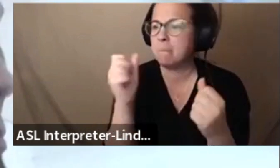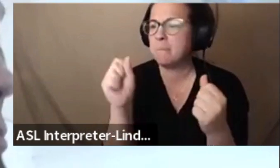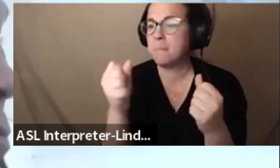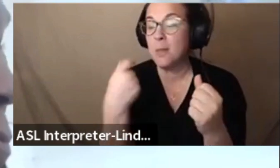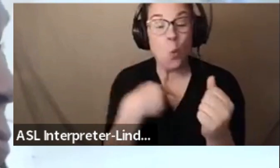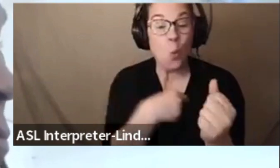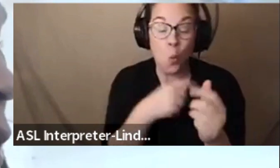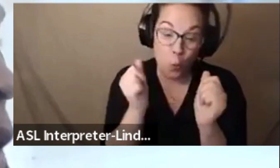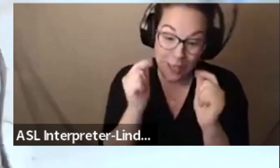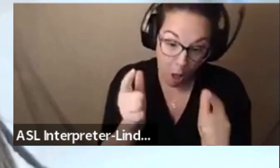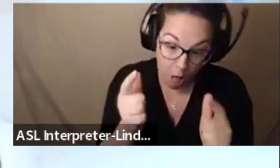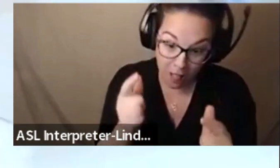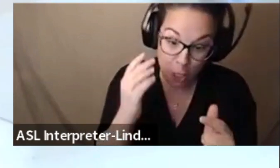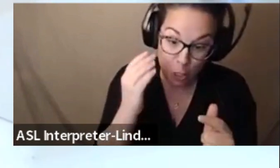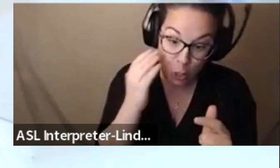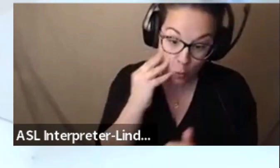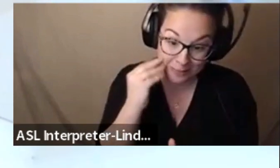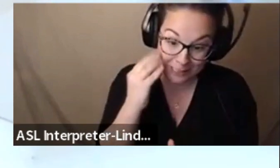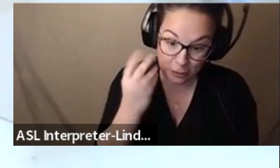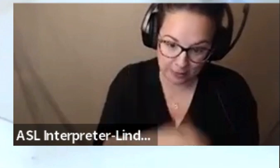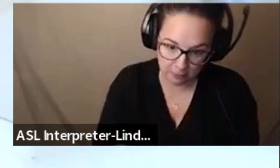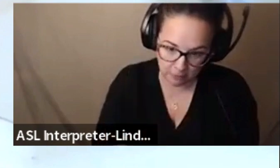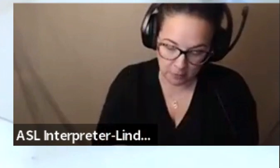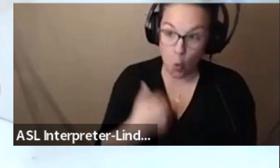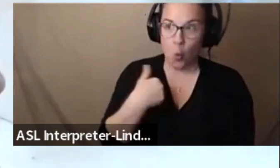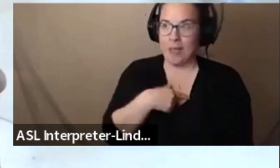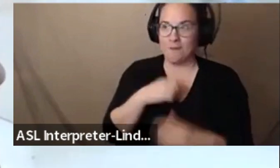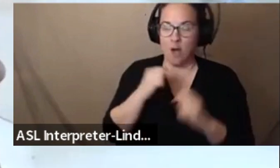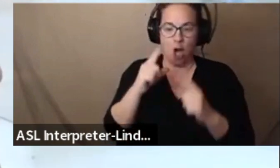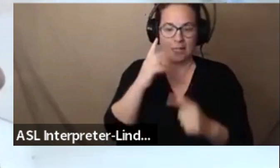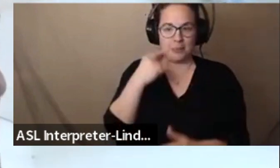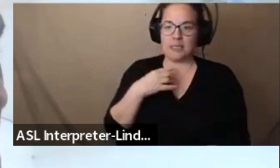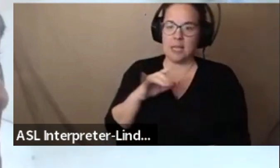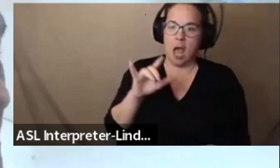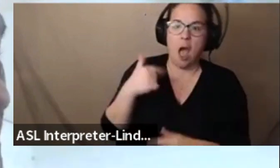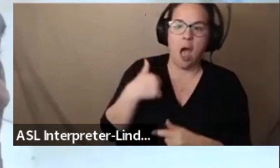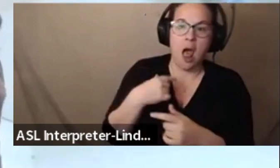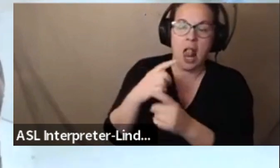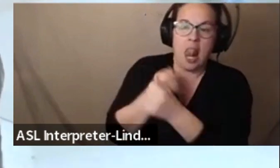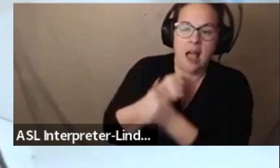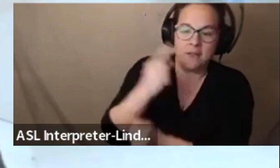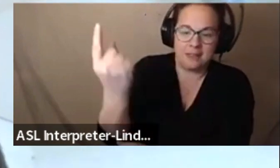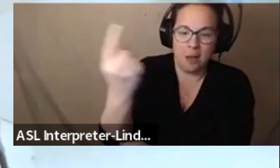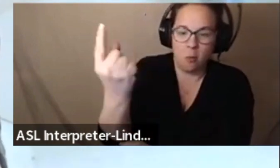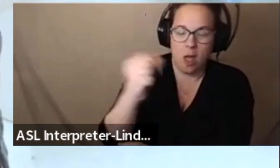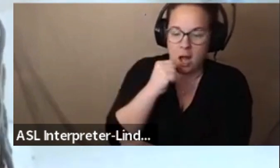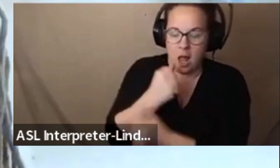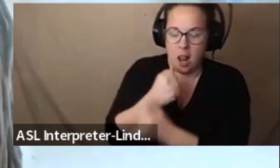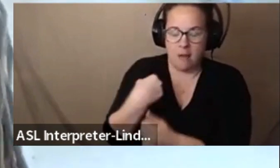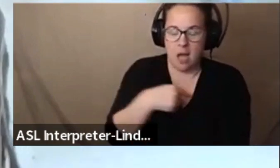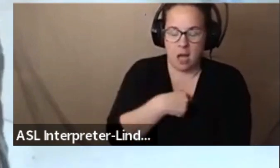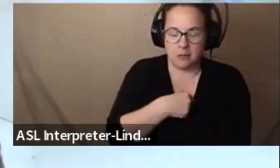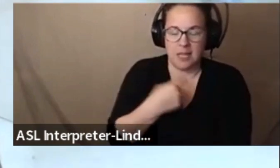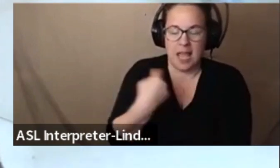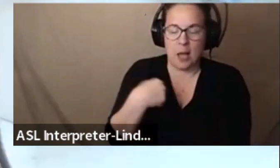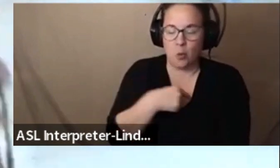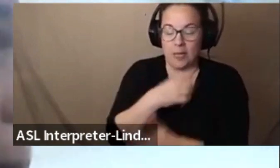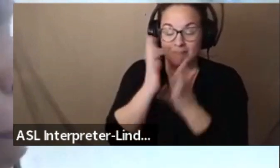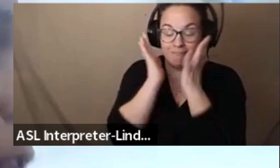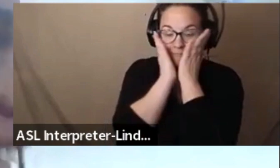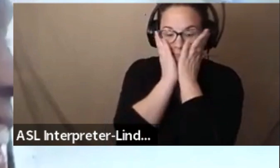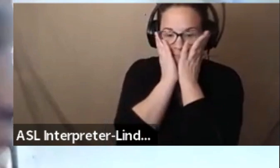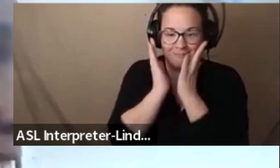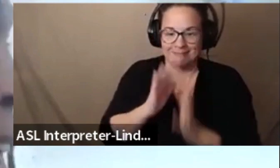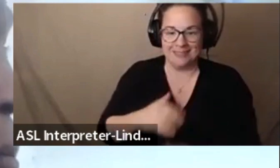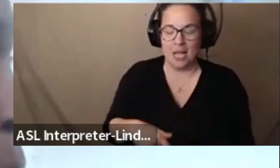got them. We've all wanted someone to love us who doesn't love us back, and made fools of ourselves, and made things uncomfortable for them at